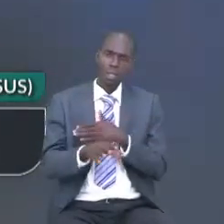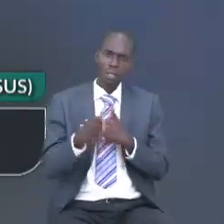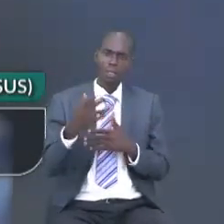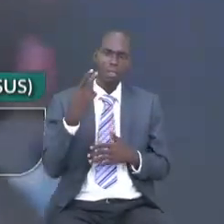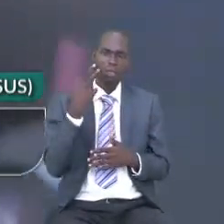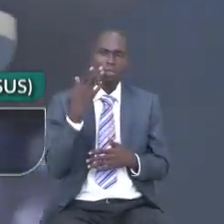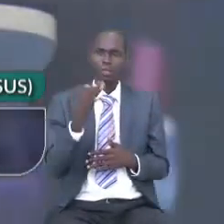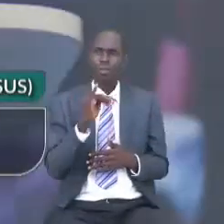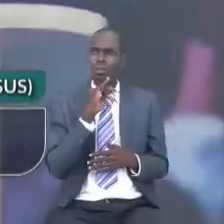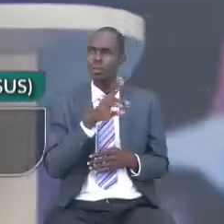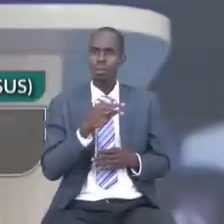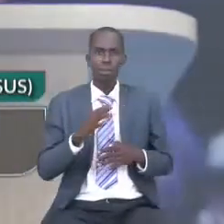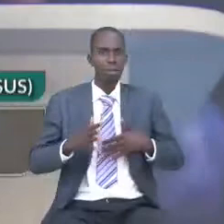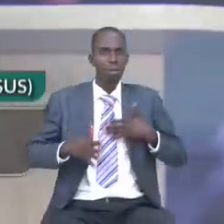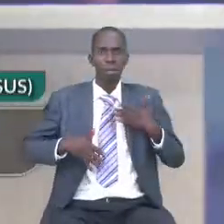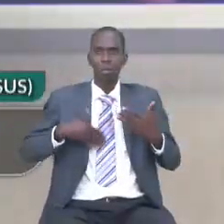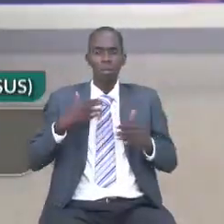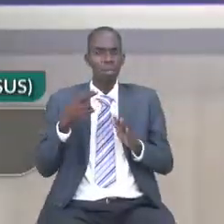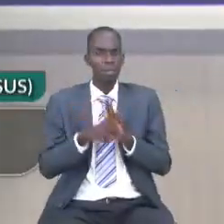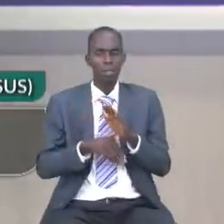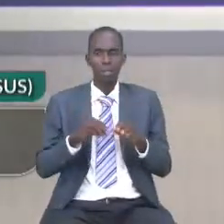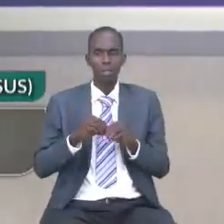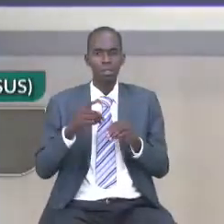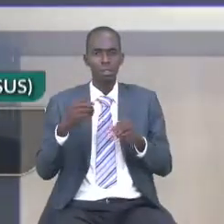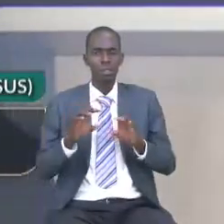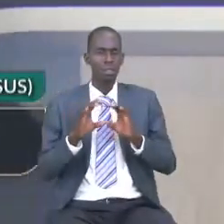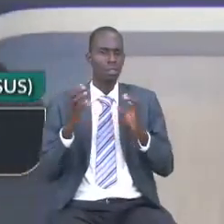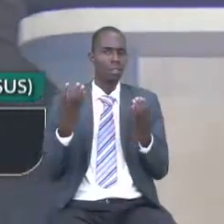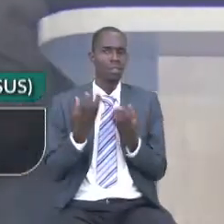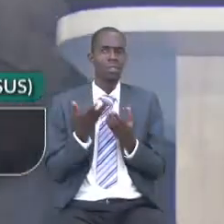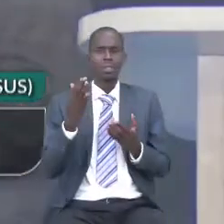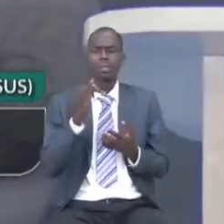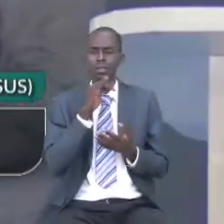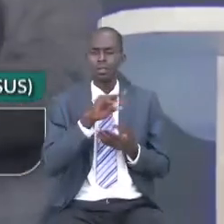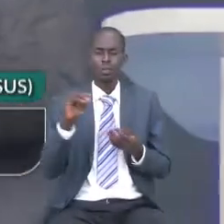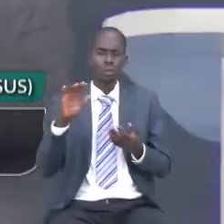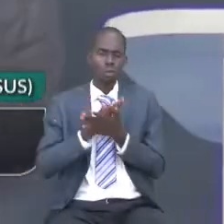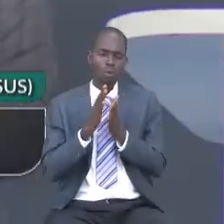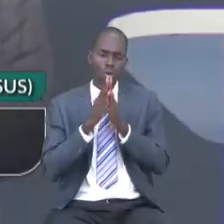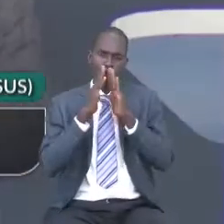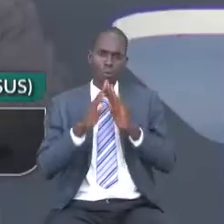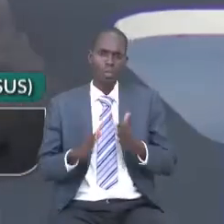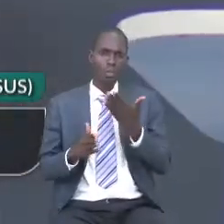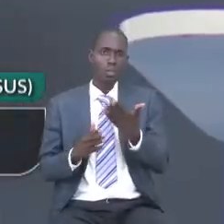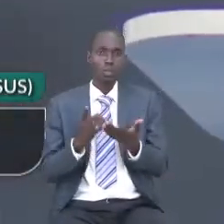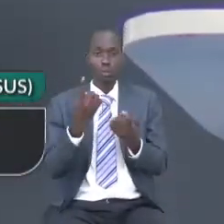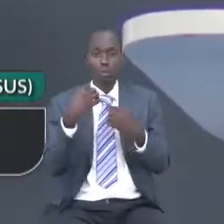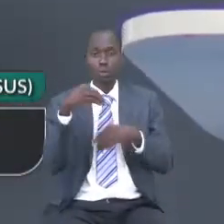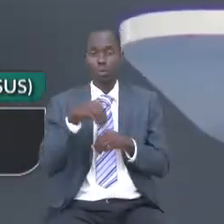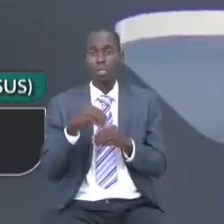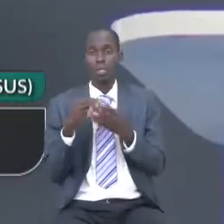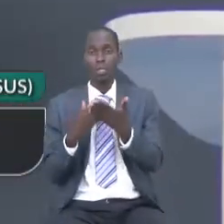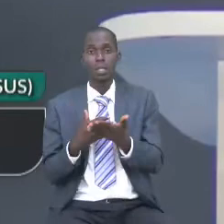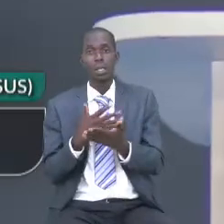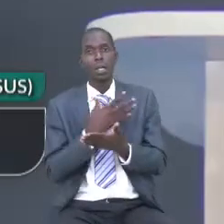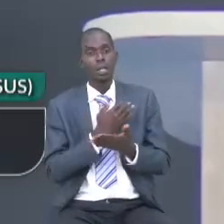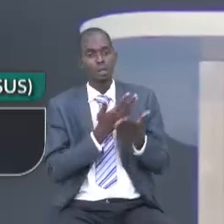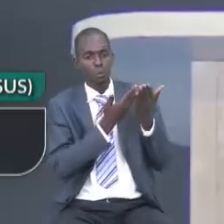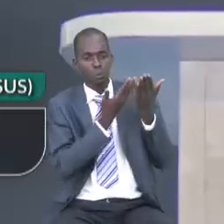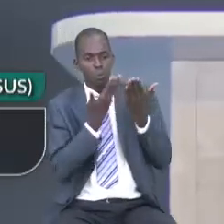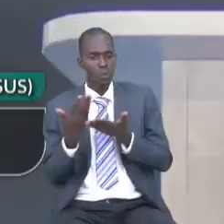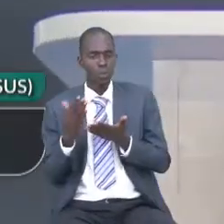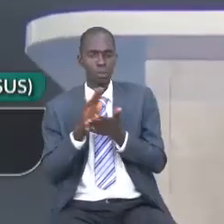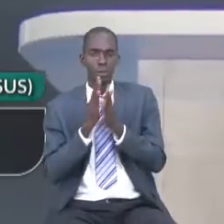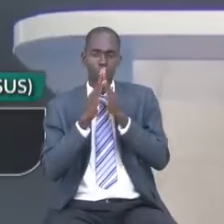light, there's no passion, and there is no peace in that community, you come there and you bring peace in